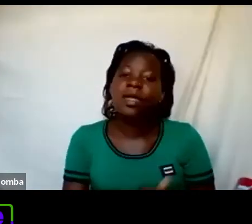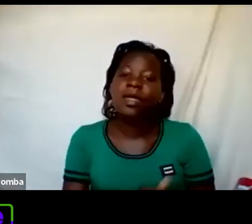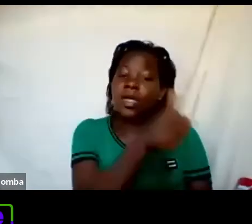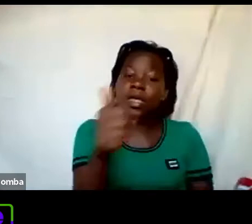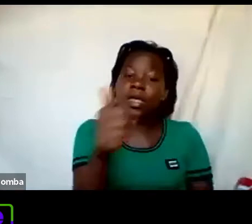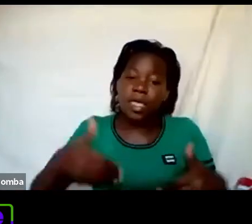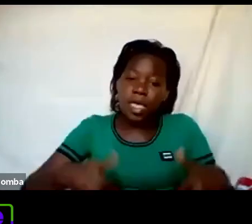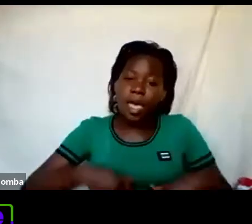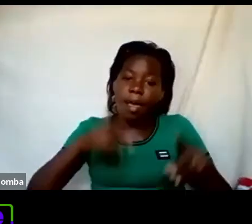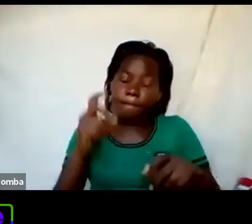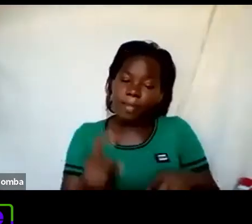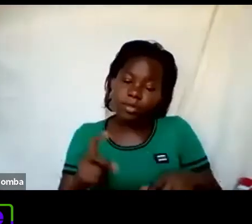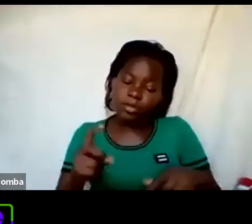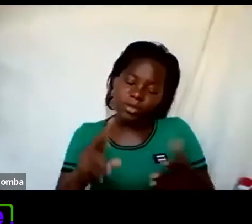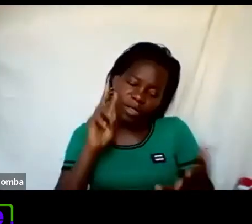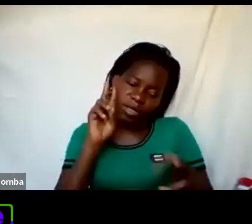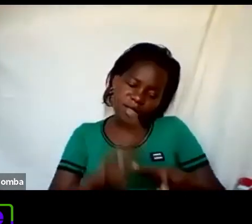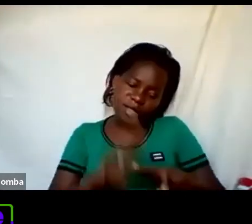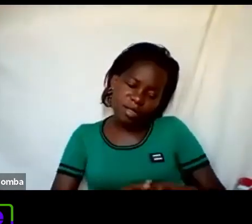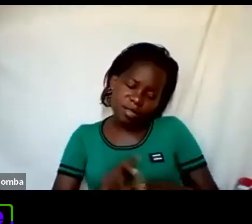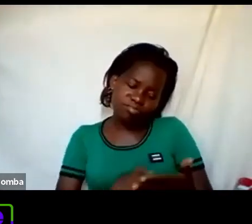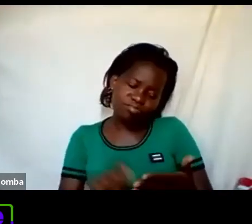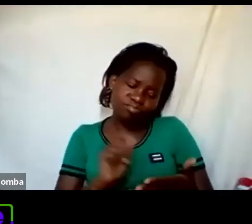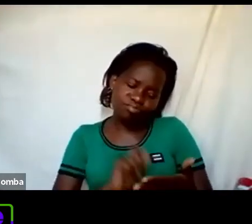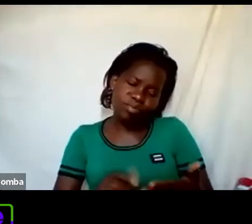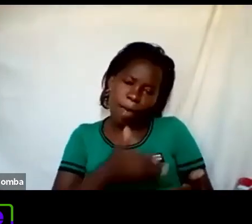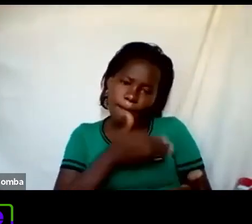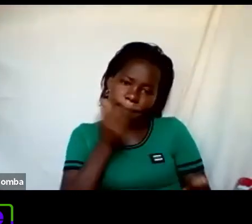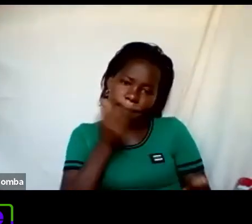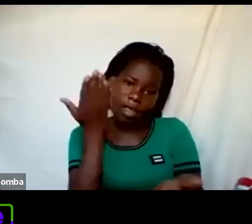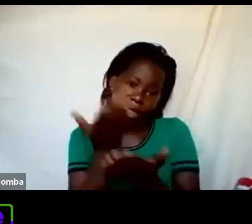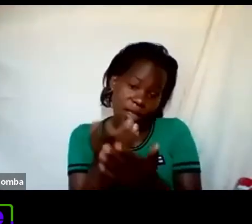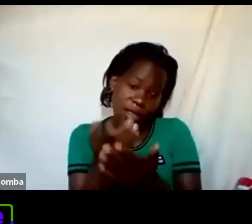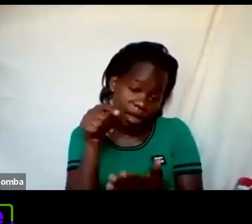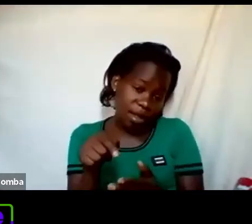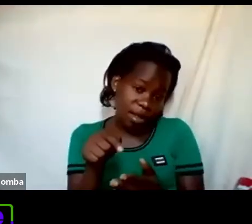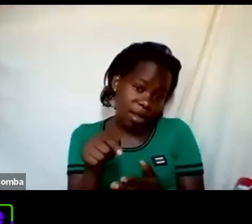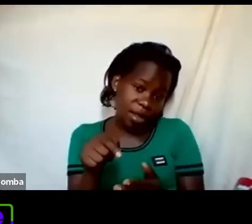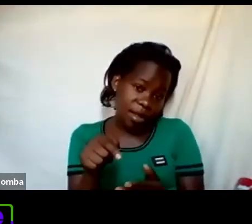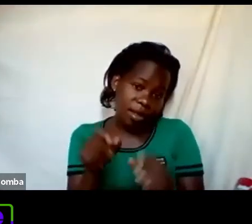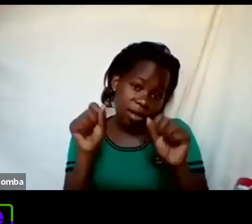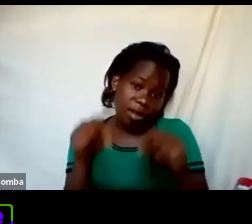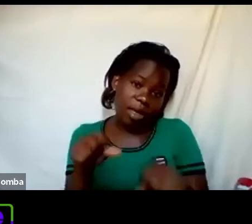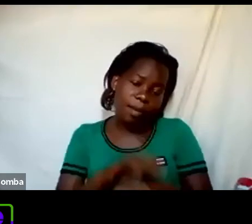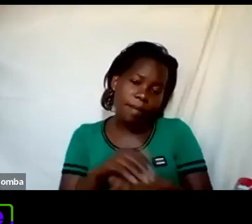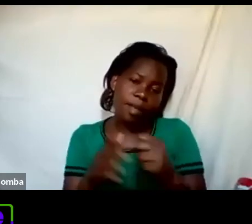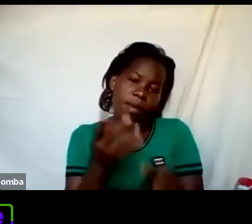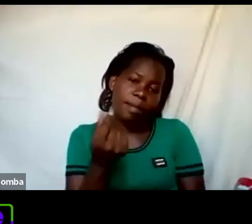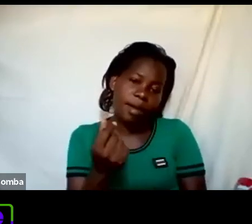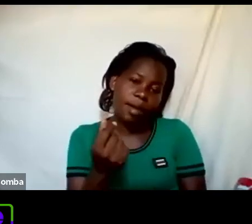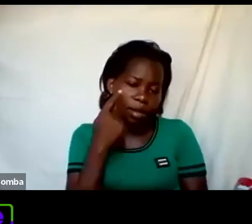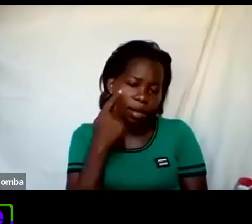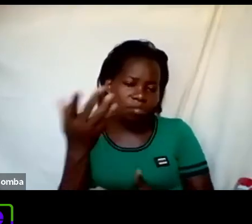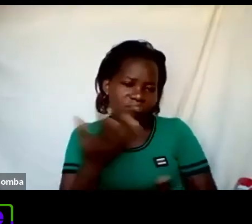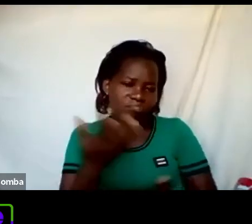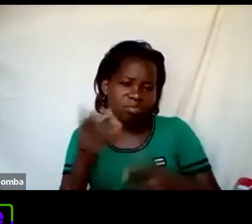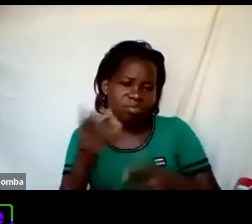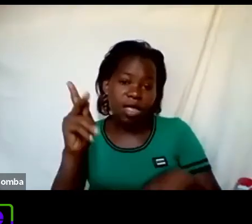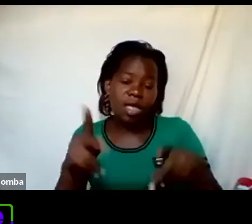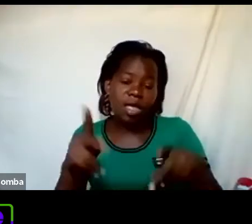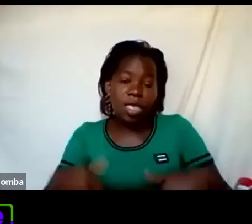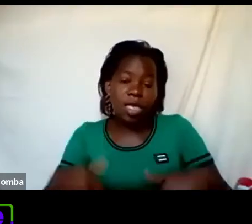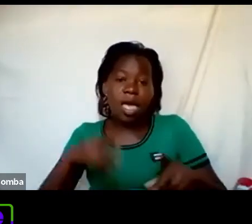and craft a relevant application to this circumstance is going to be able to make money. I've interfaced with young people who are coming up with